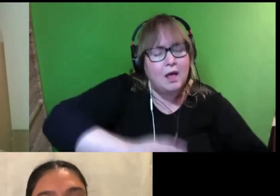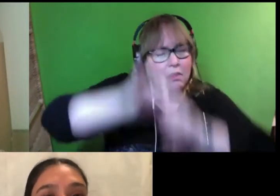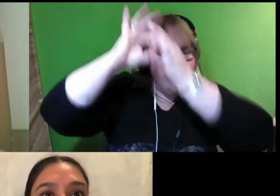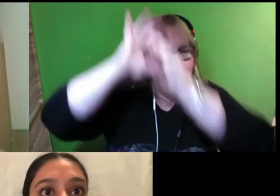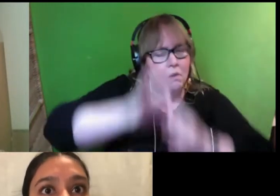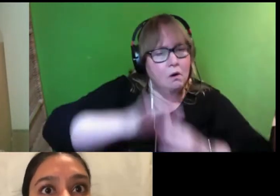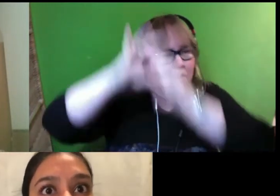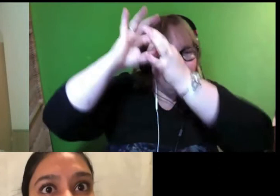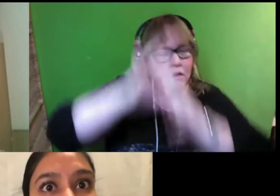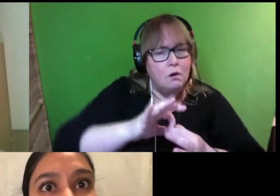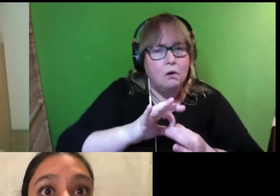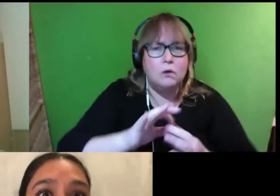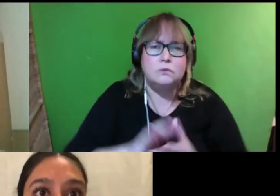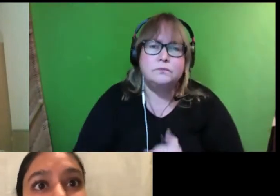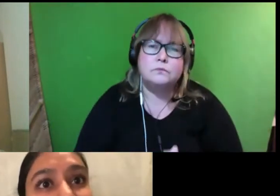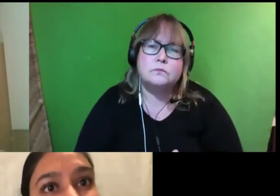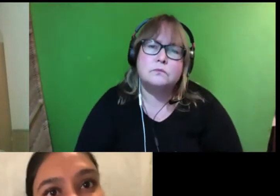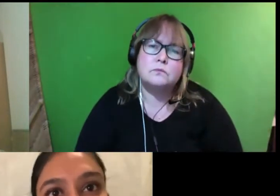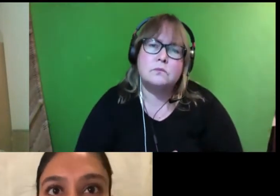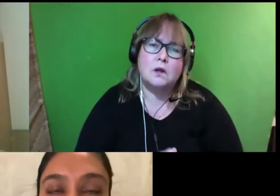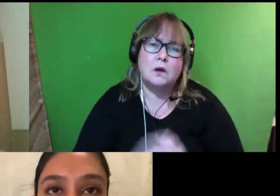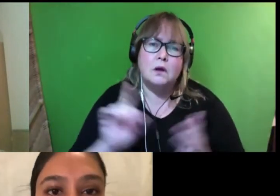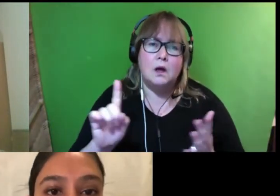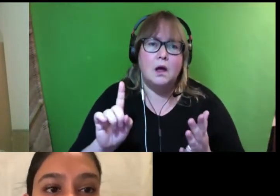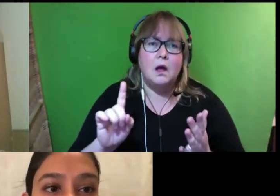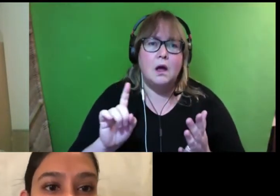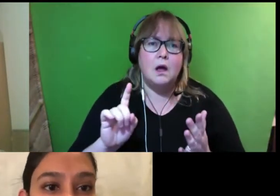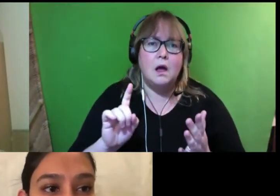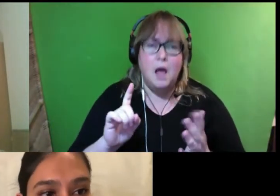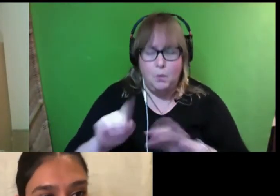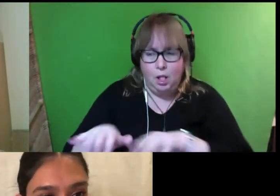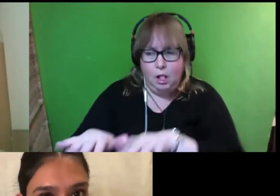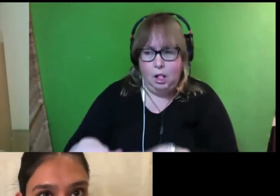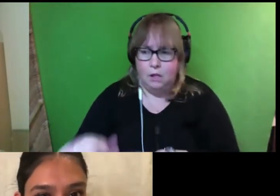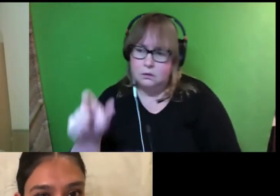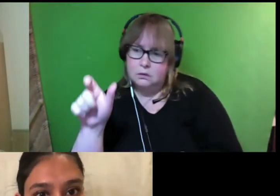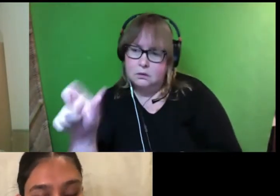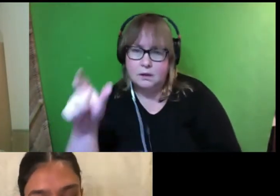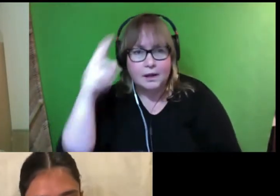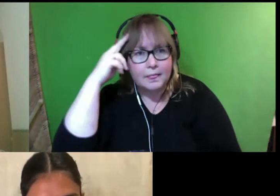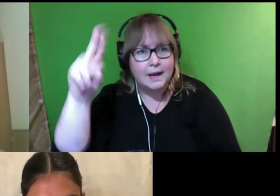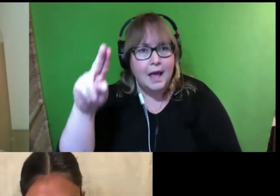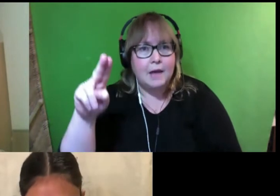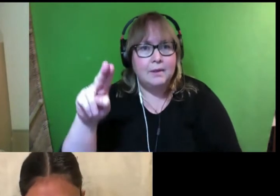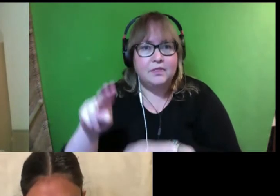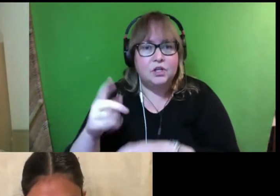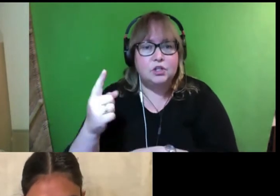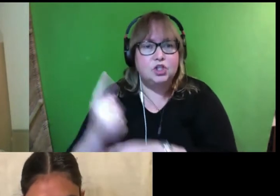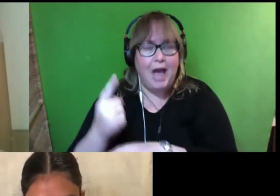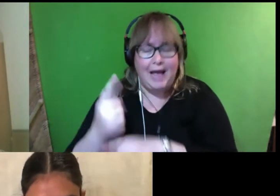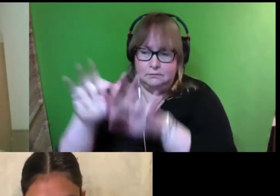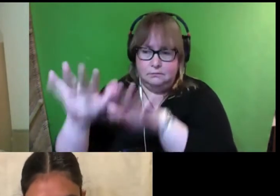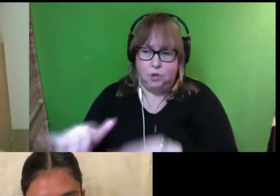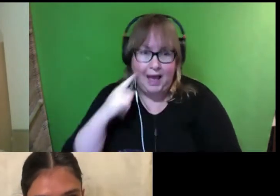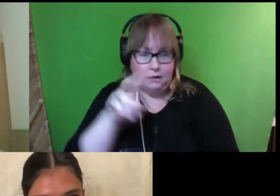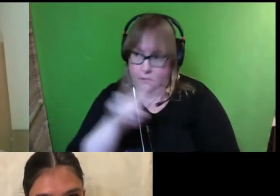And I don't know how far, yeah, of course, I'll write it in the chat in a second. Thanks, Tammy. And